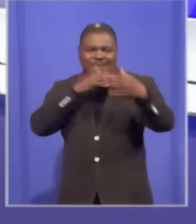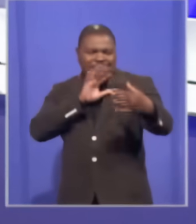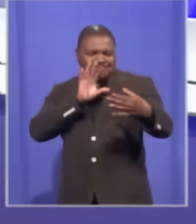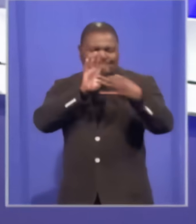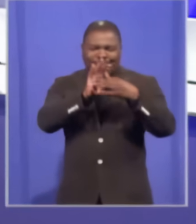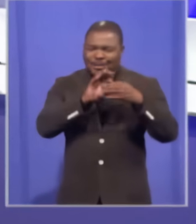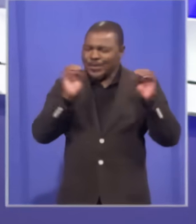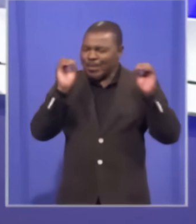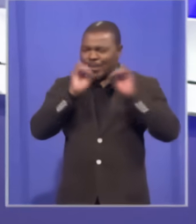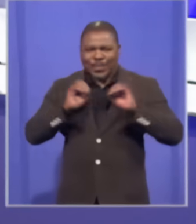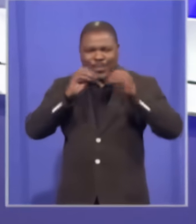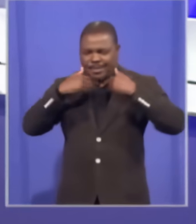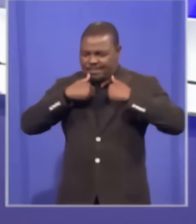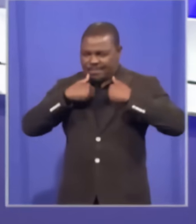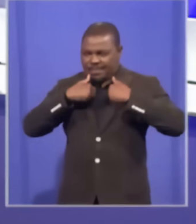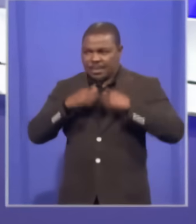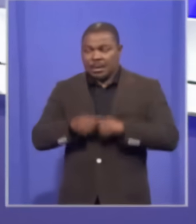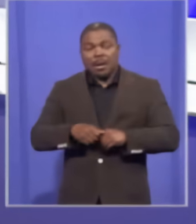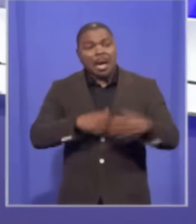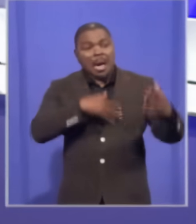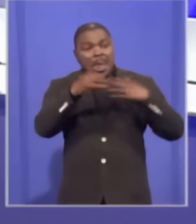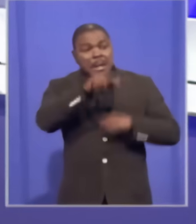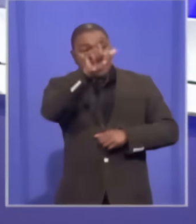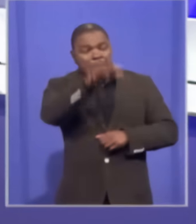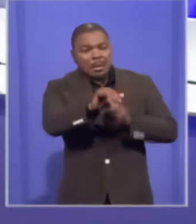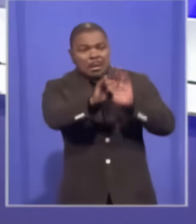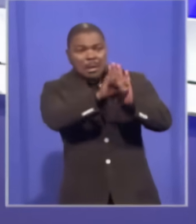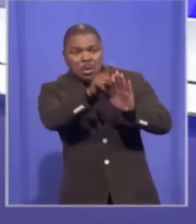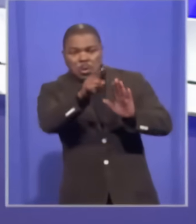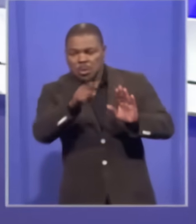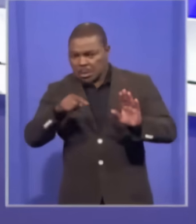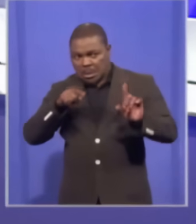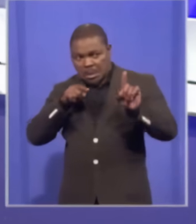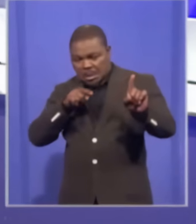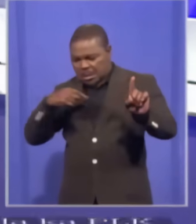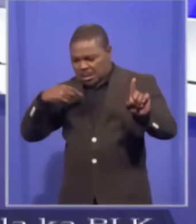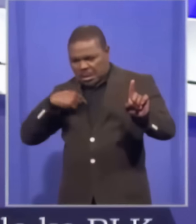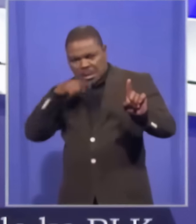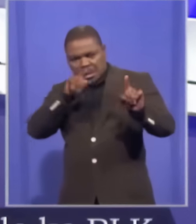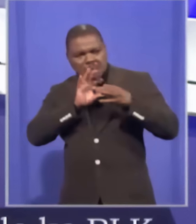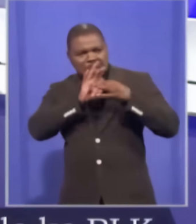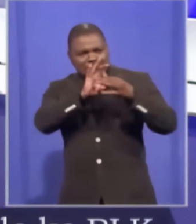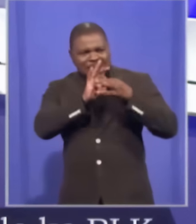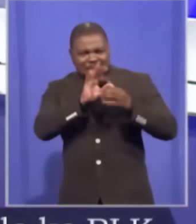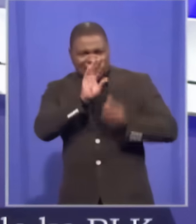gona motho wa ba ka mošupang ba rena go na le motho a na le kamano le nna e fela